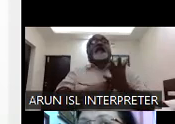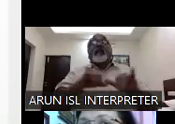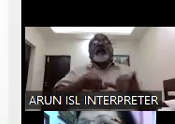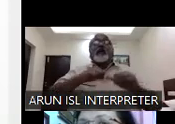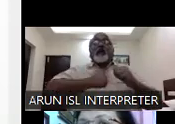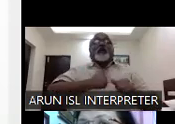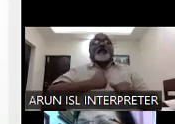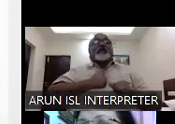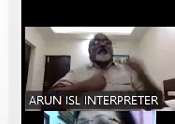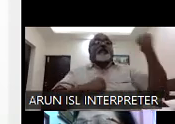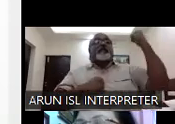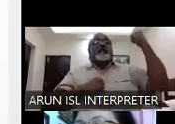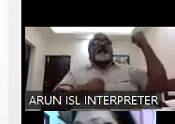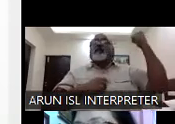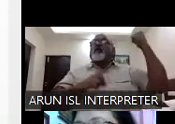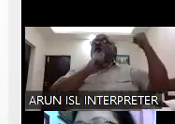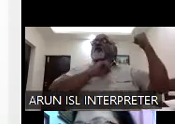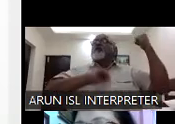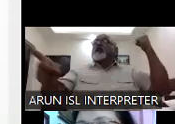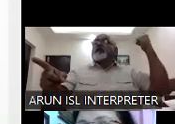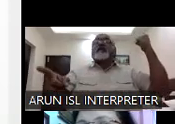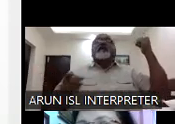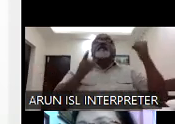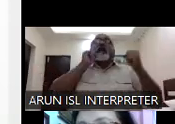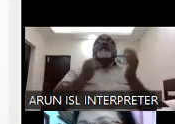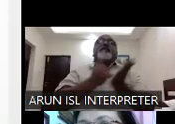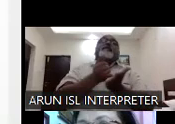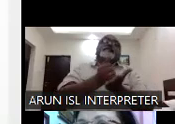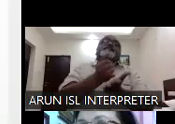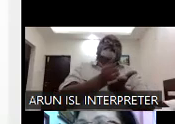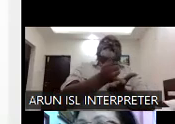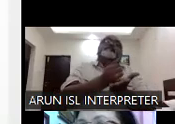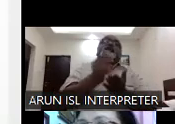is, who holds the land of the,